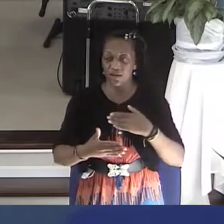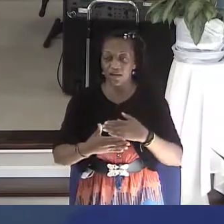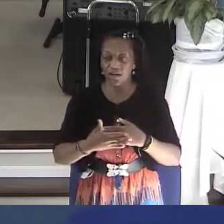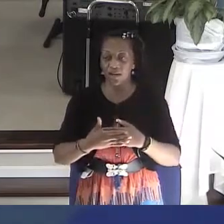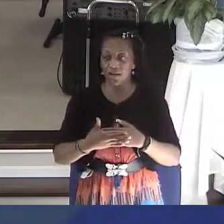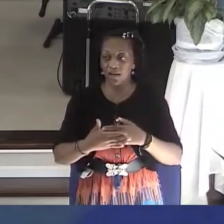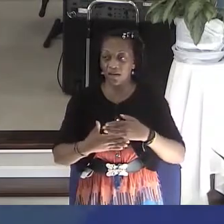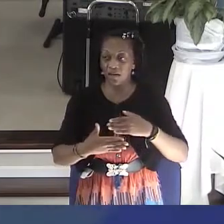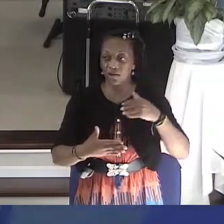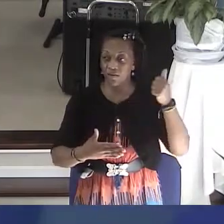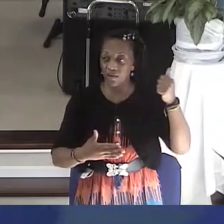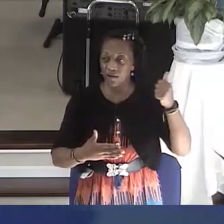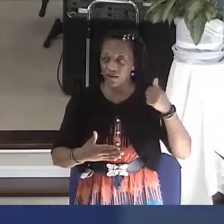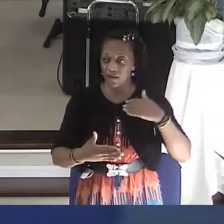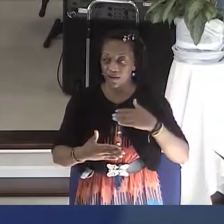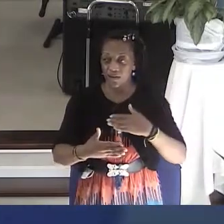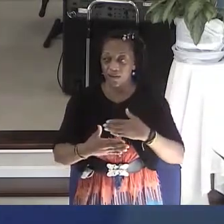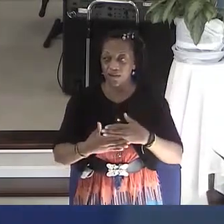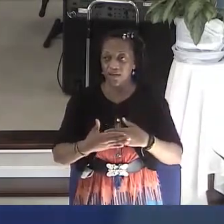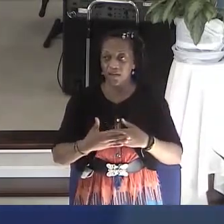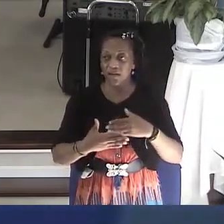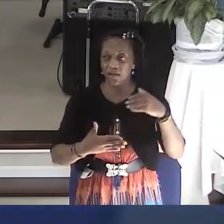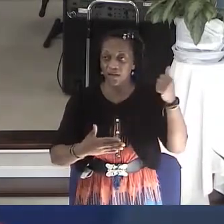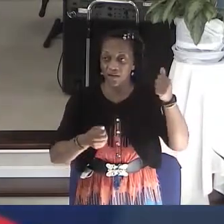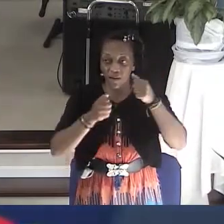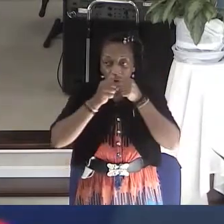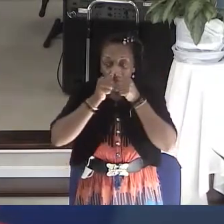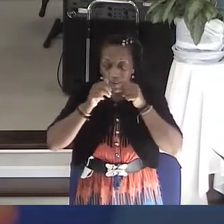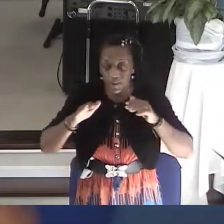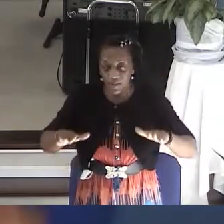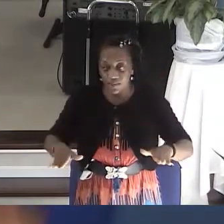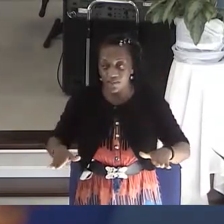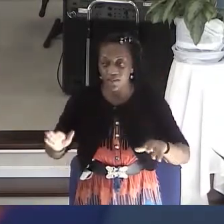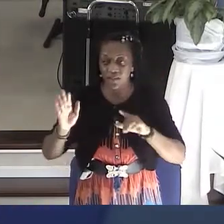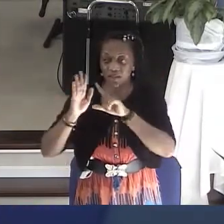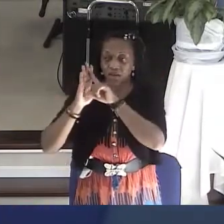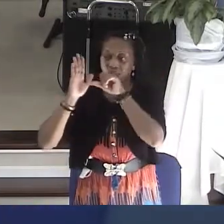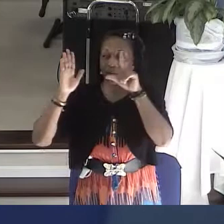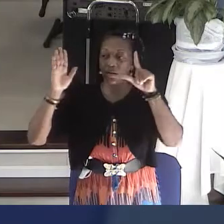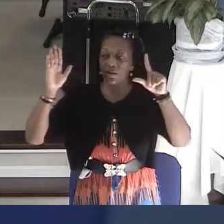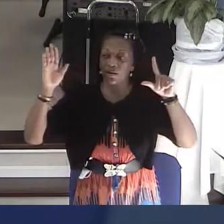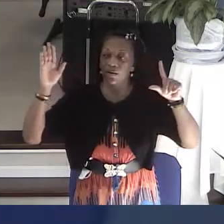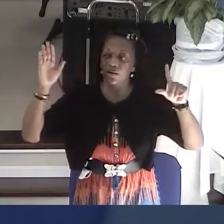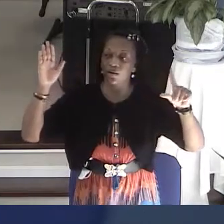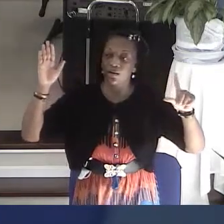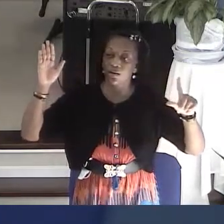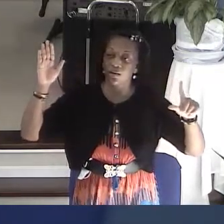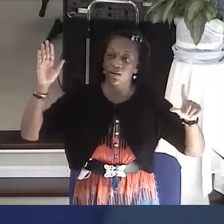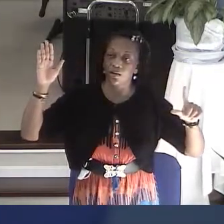nearer, nearer, nearer, blessed